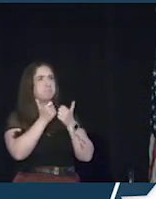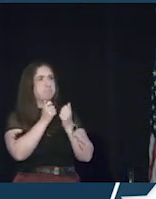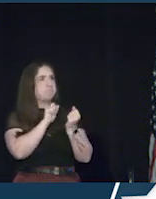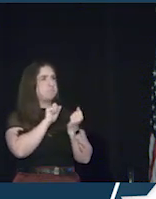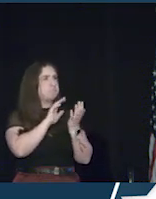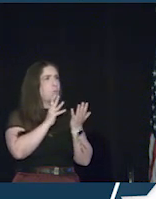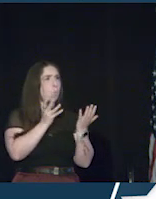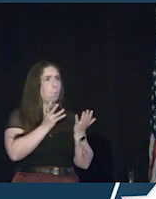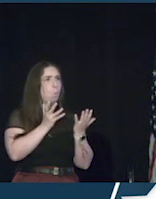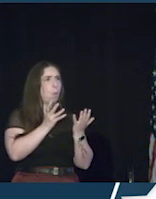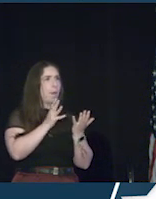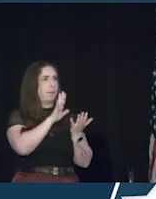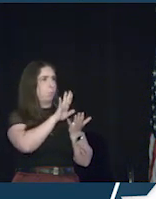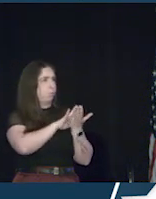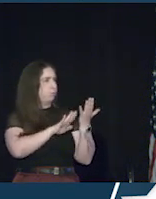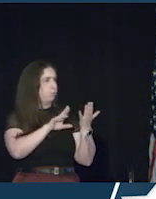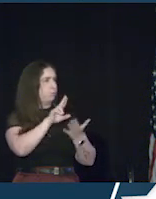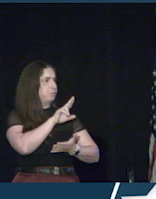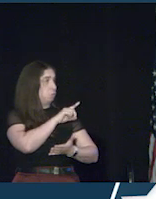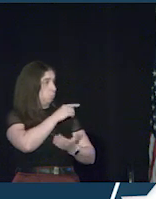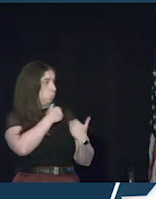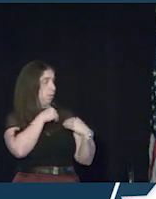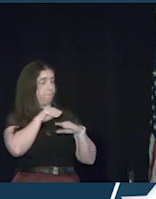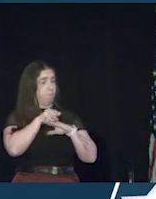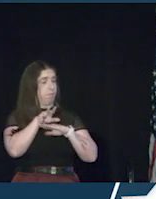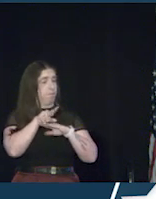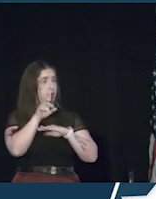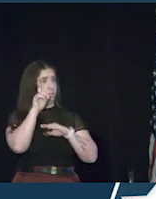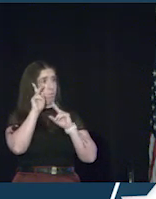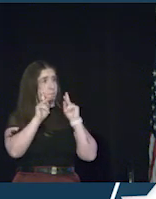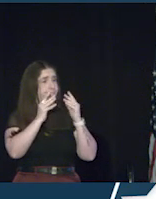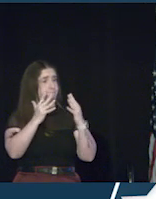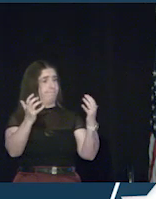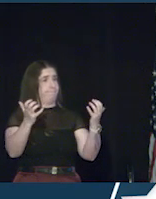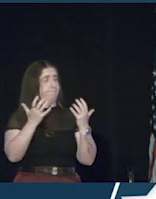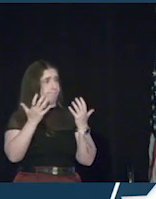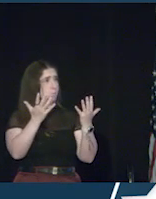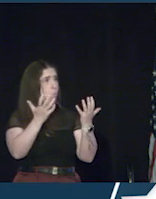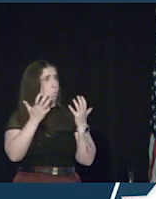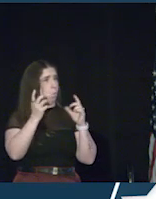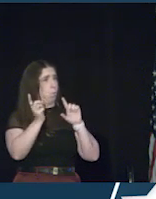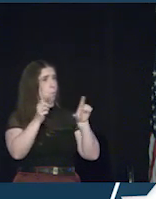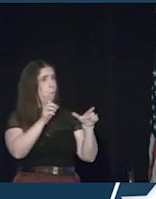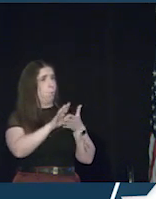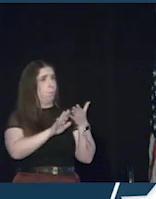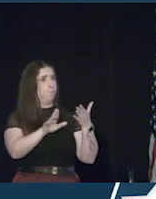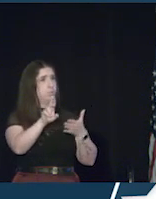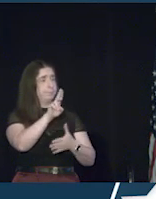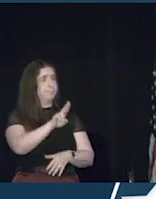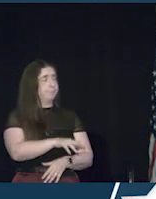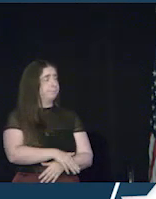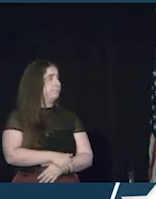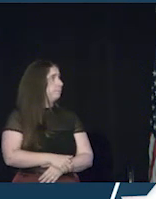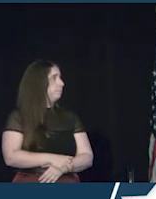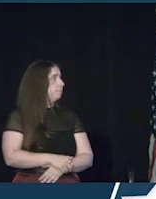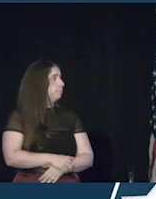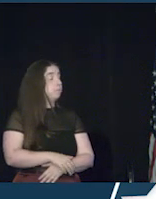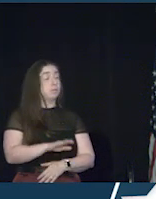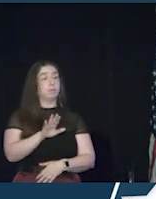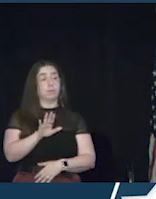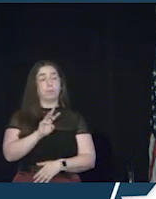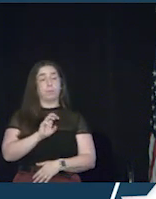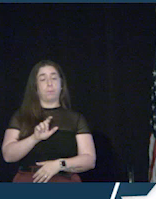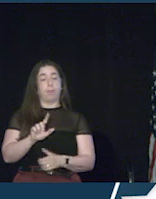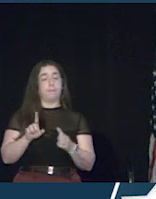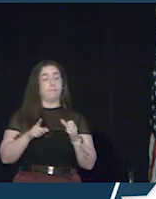and what advice you might have for people in the audience who also want to attend university. Well, first of